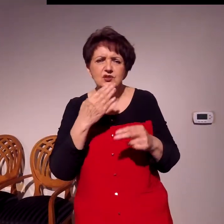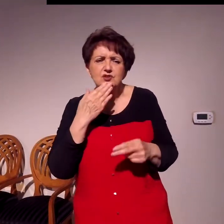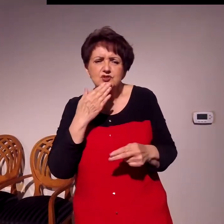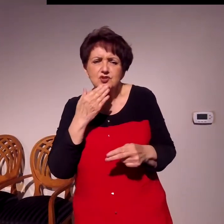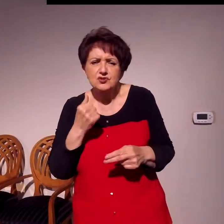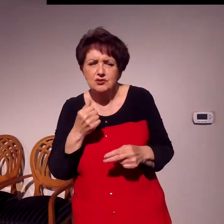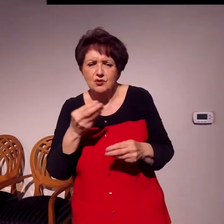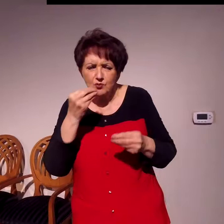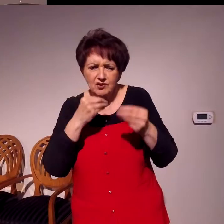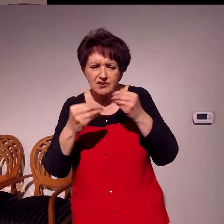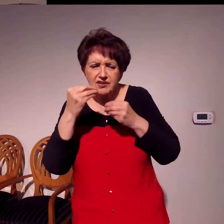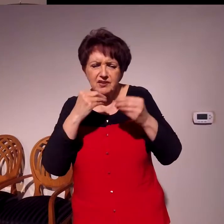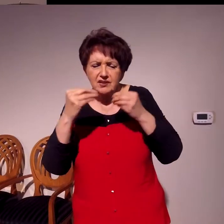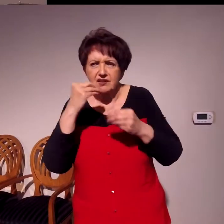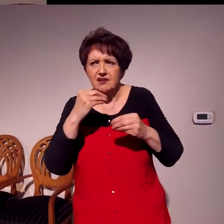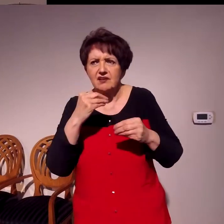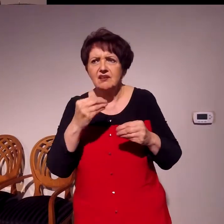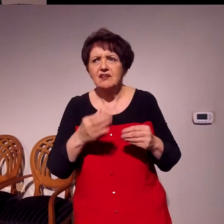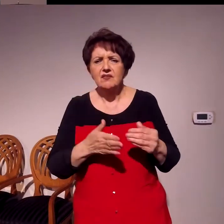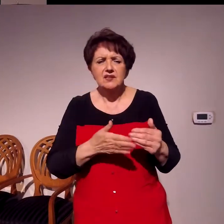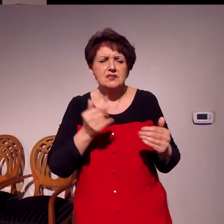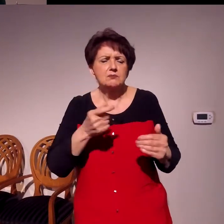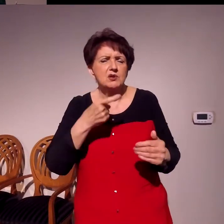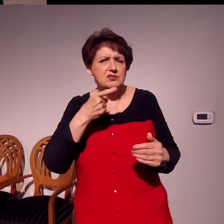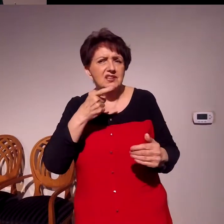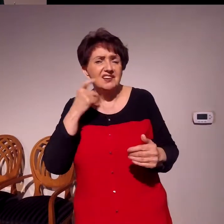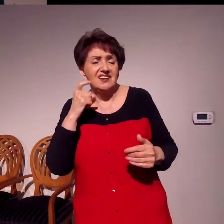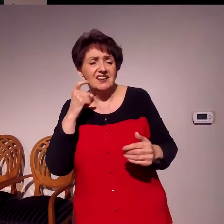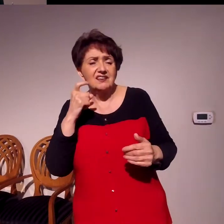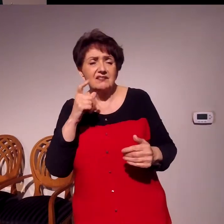bodies. Sugar is the single most addictive and